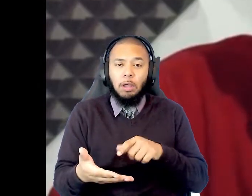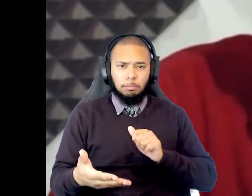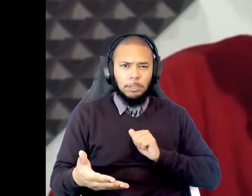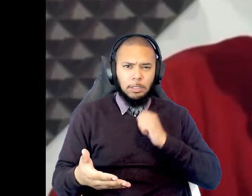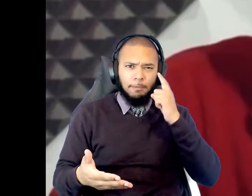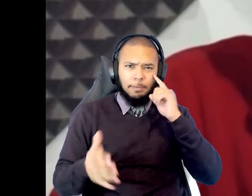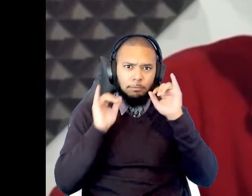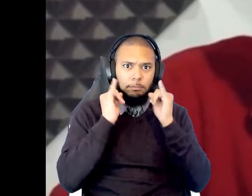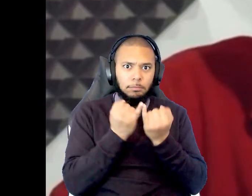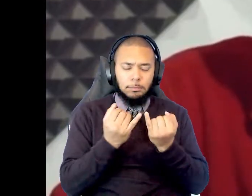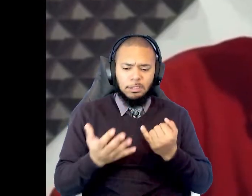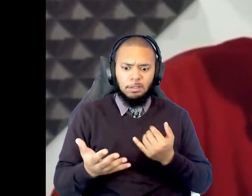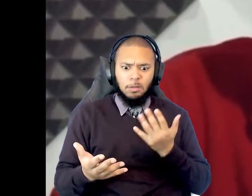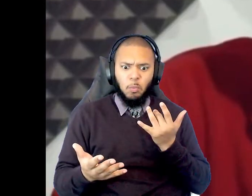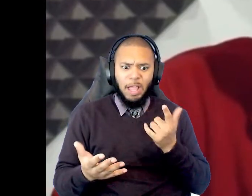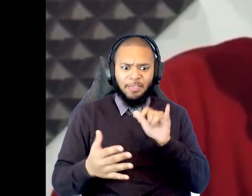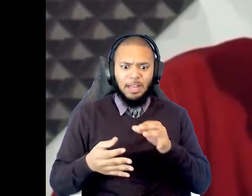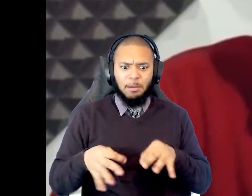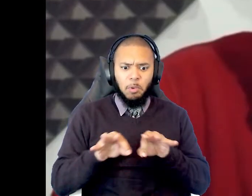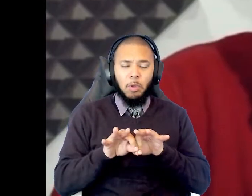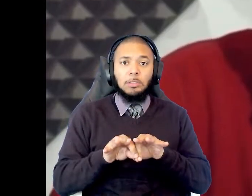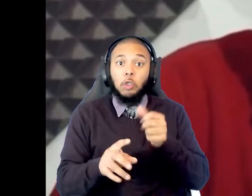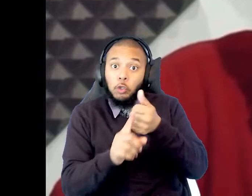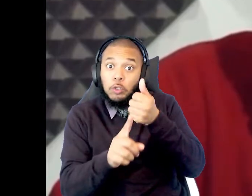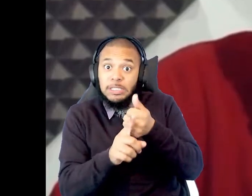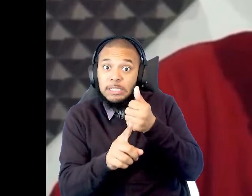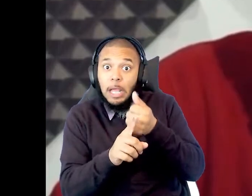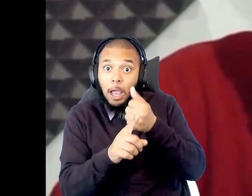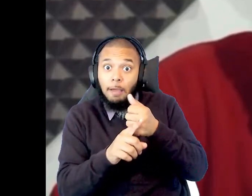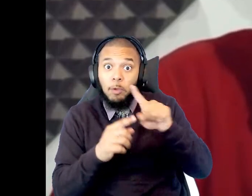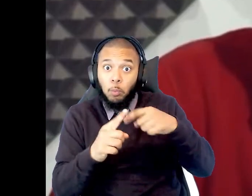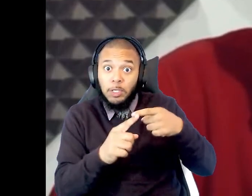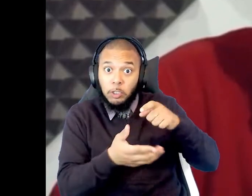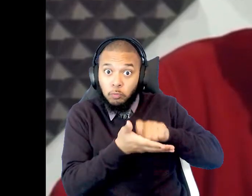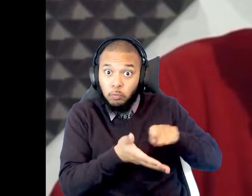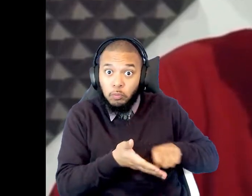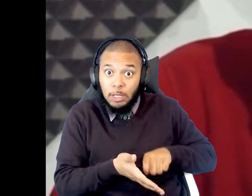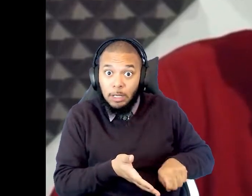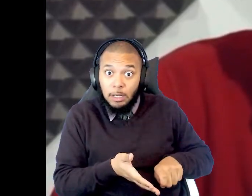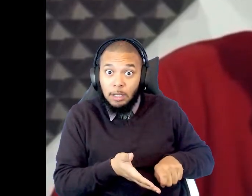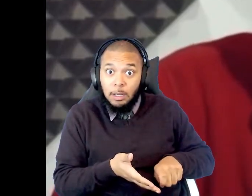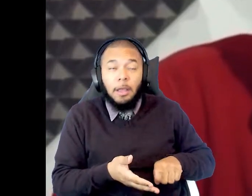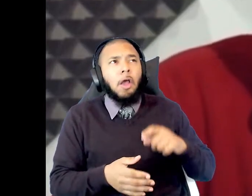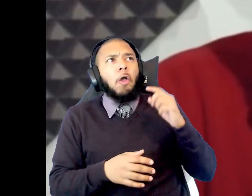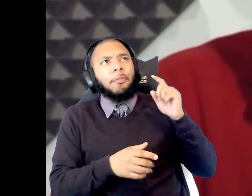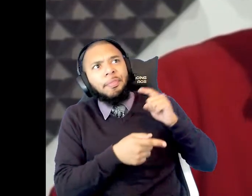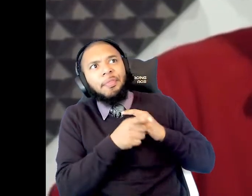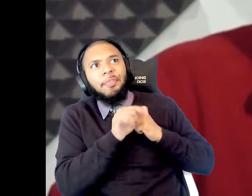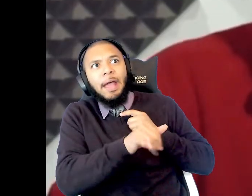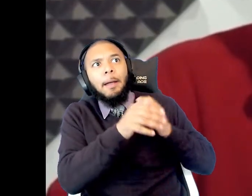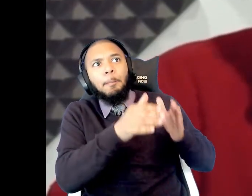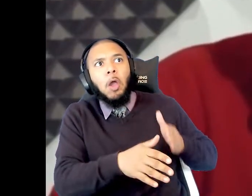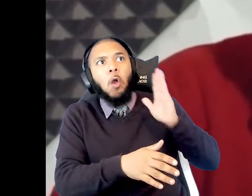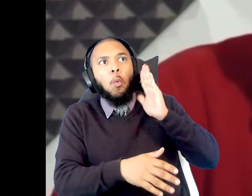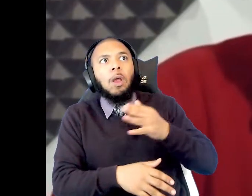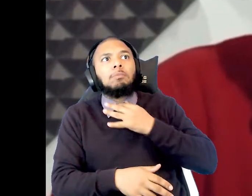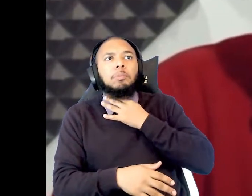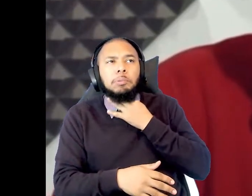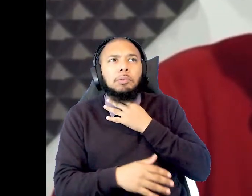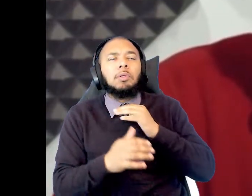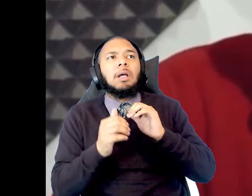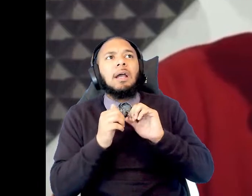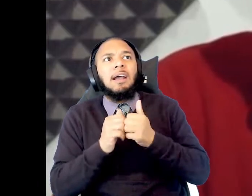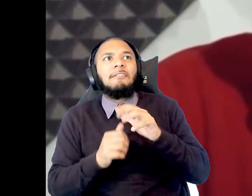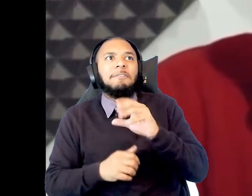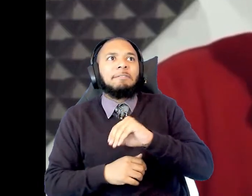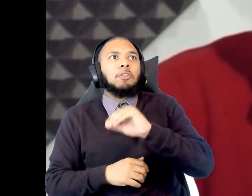reader, right? So you need to think that way too. It's like, the reader's going to want to know why I told them this statistic that 50% of students who